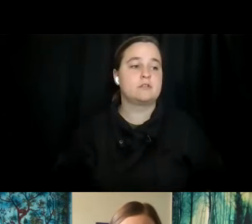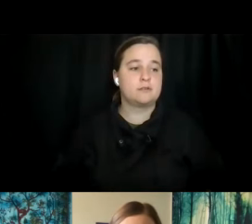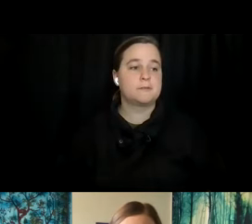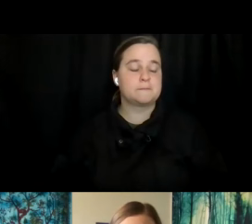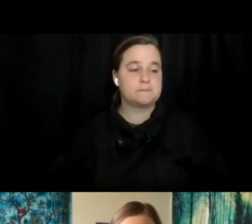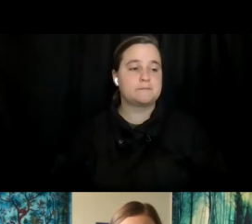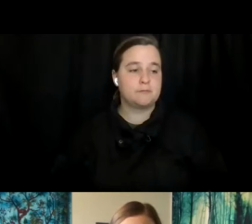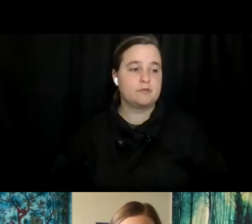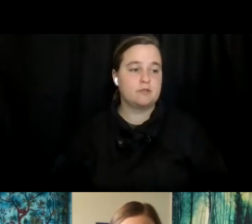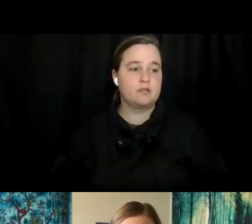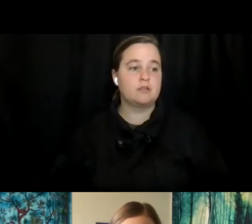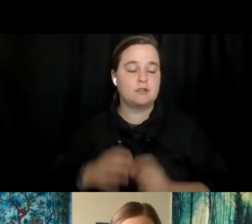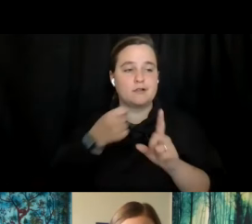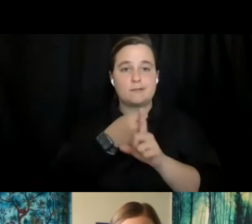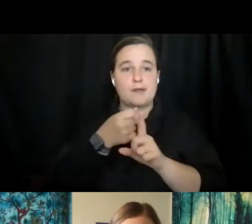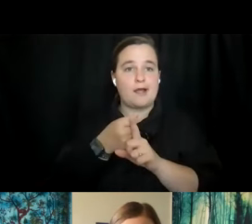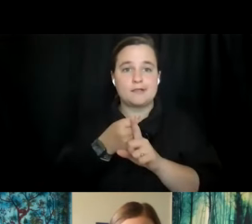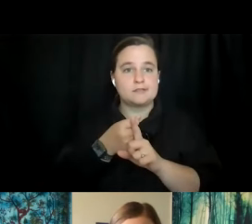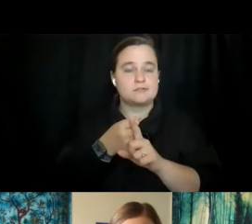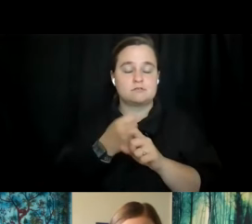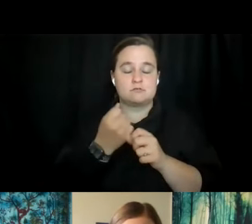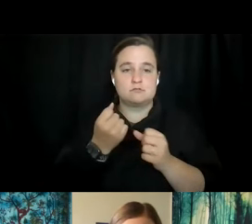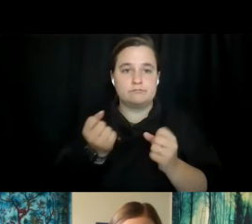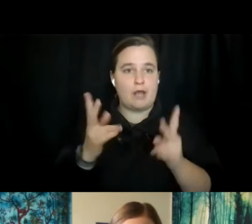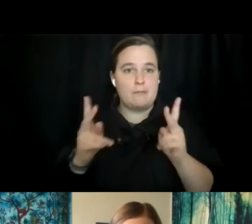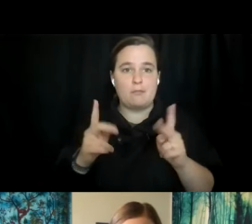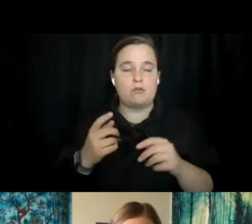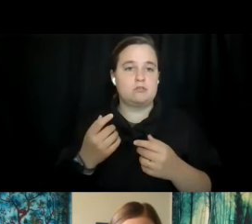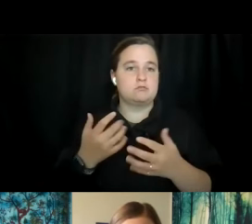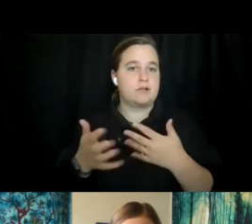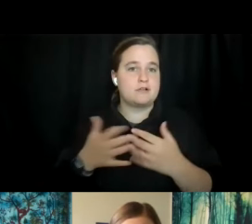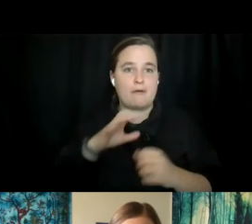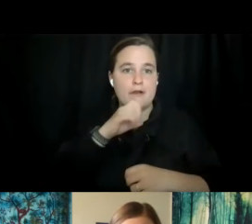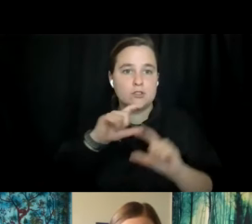that it impacts people across age groups, and yeah, peers can